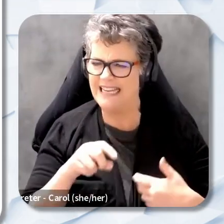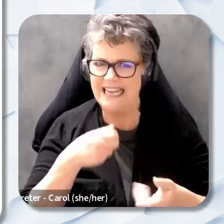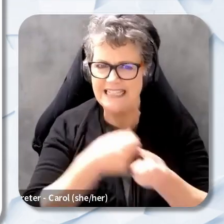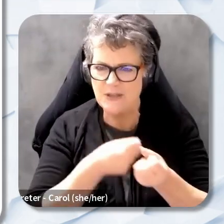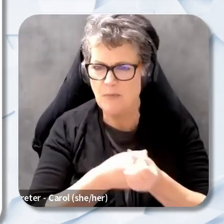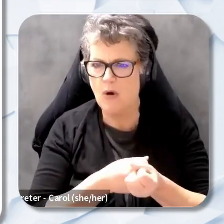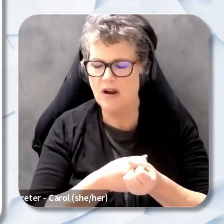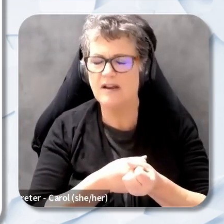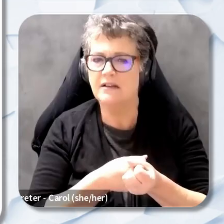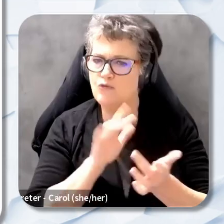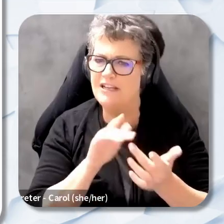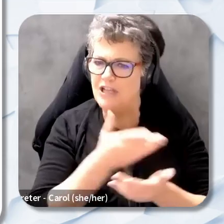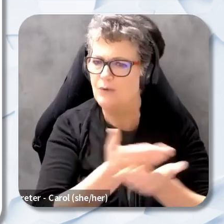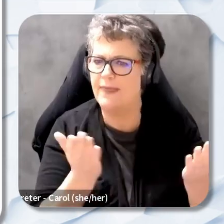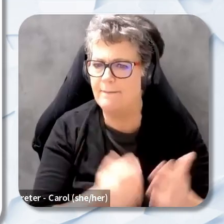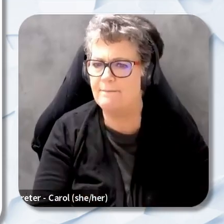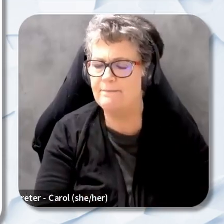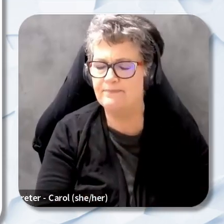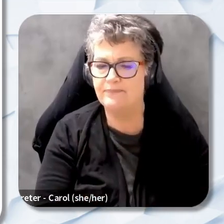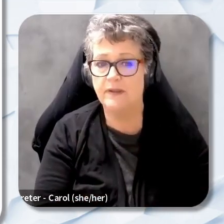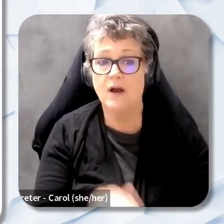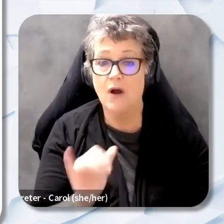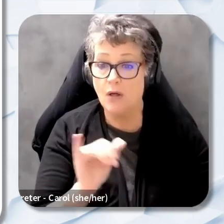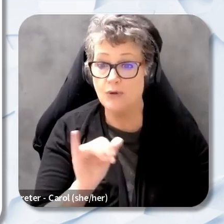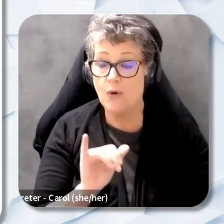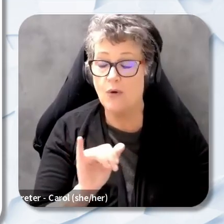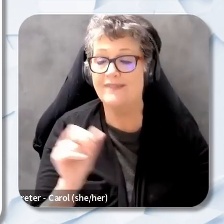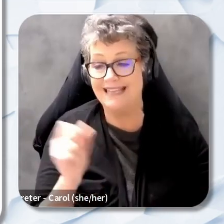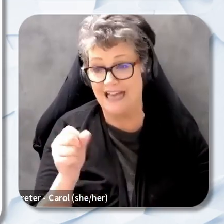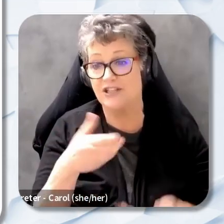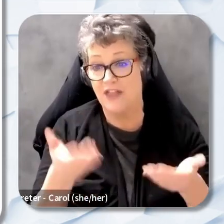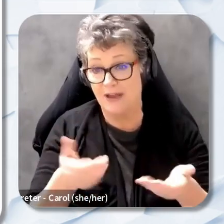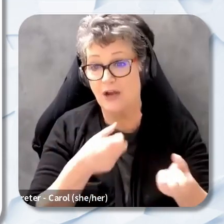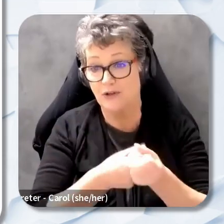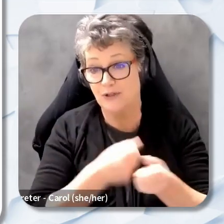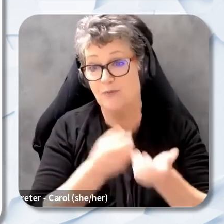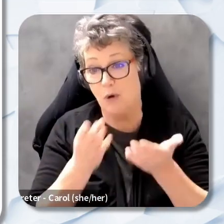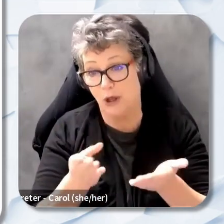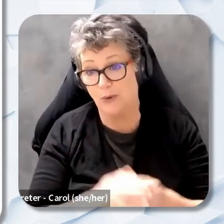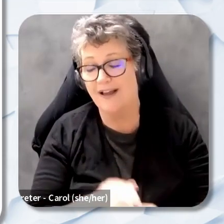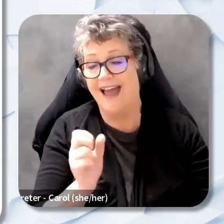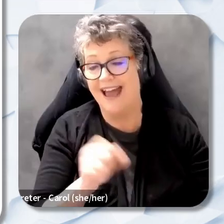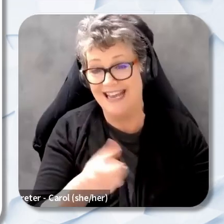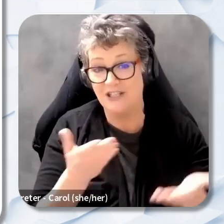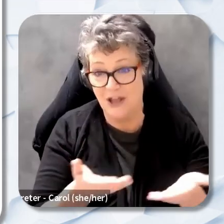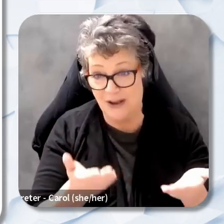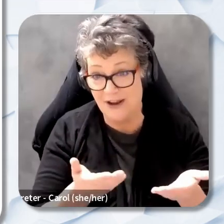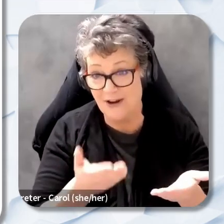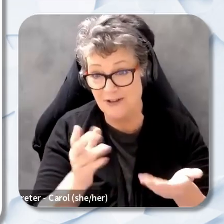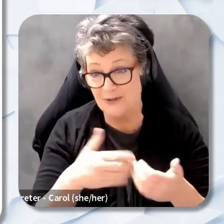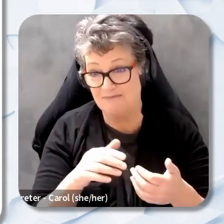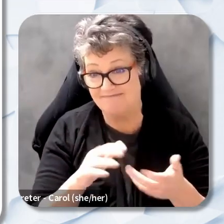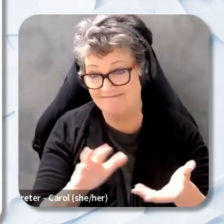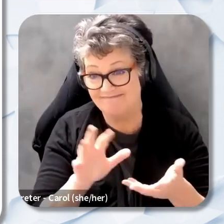support, please reach out to them. Also noting that, yes, they are here to support you and yes, they are here to do that.